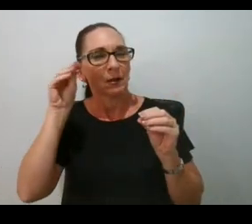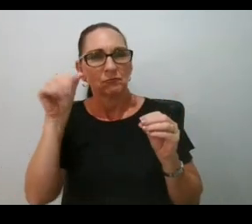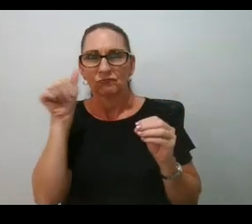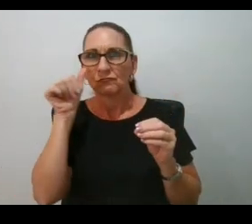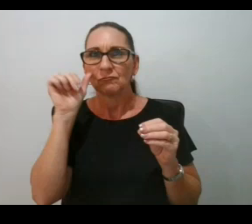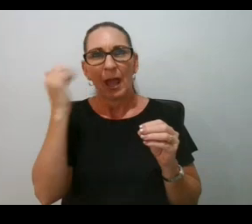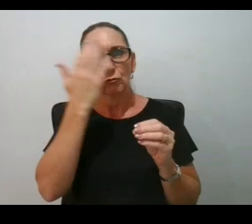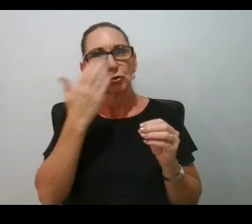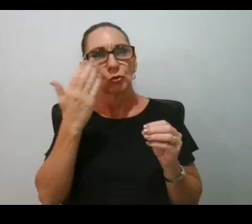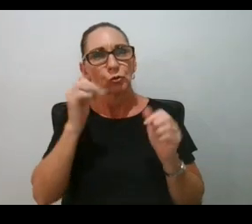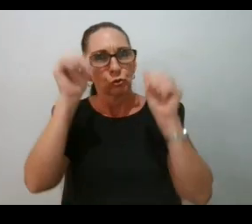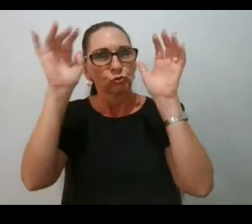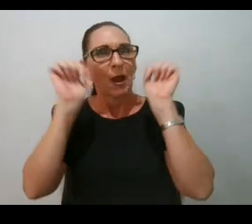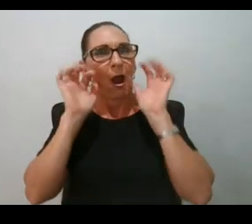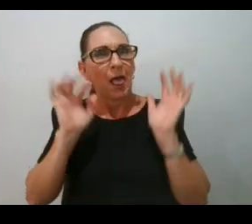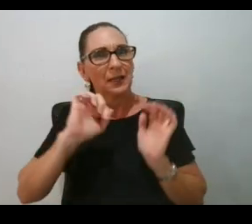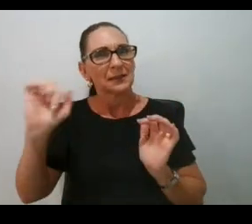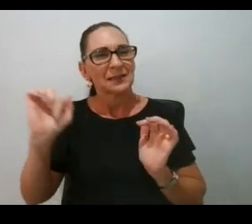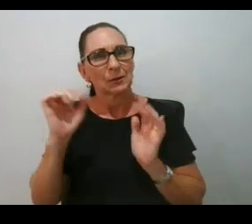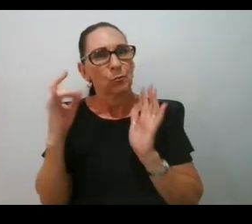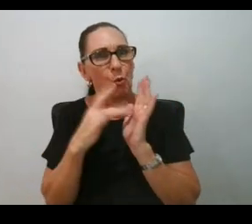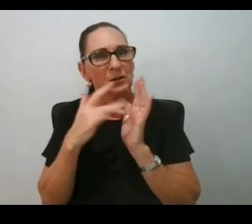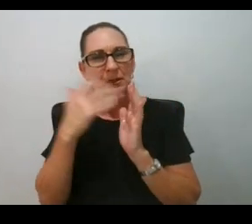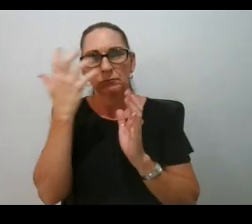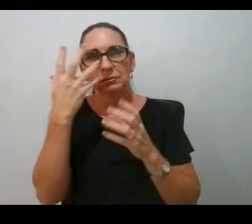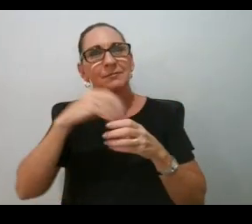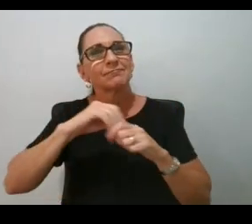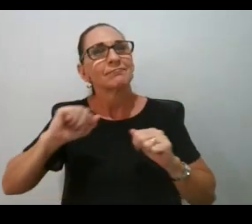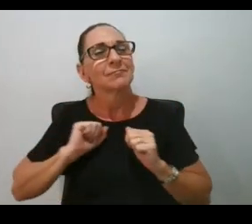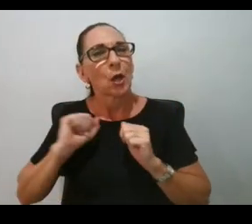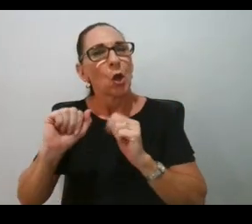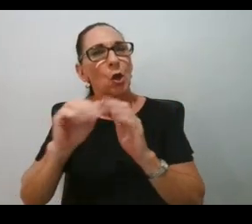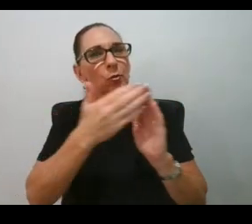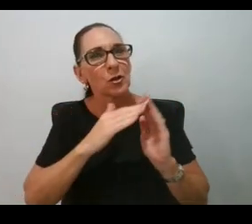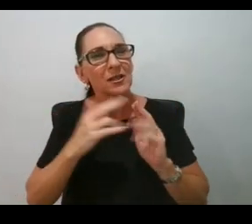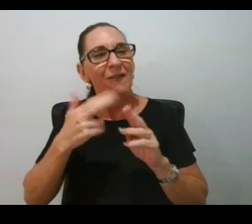Strait Islander peoples play in our community and improving our legal system.